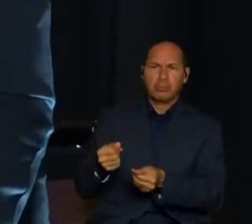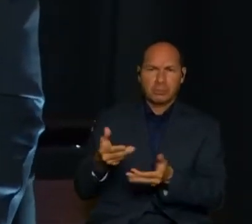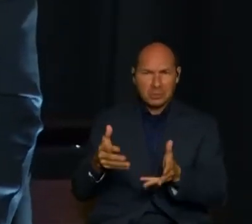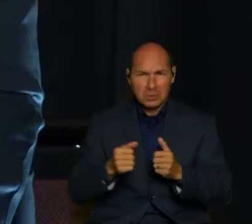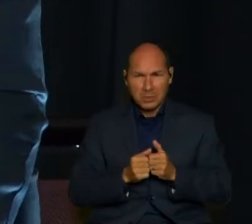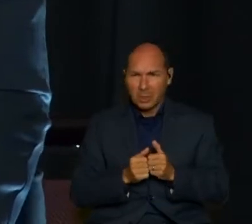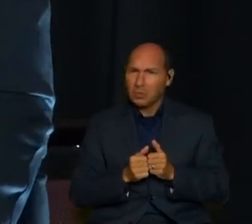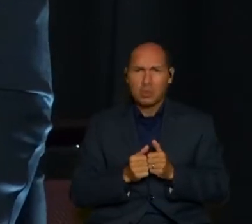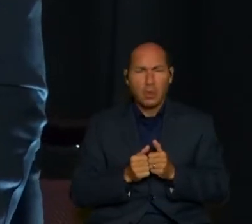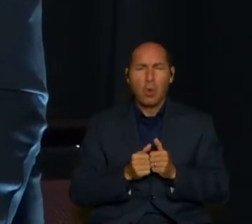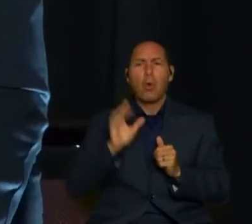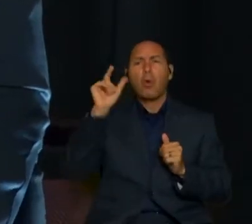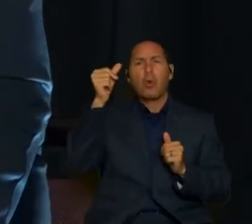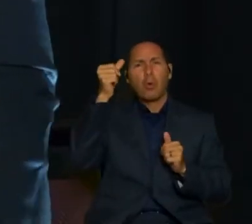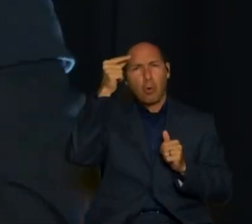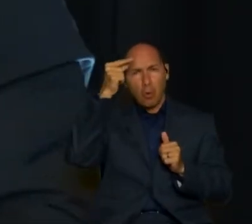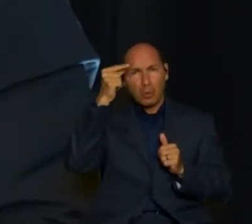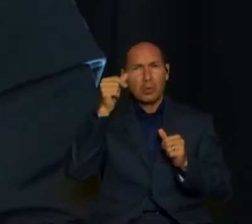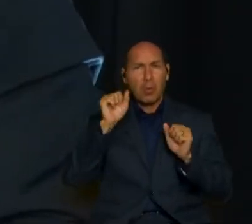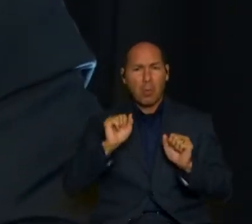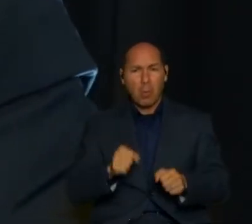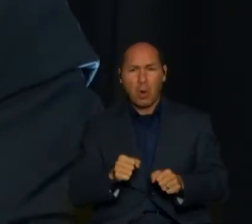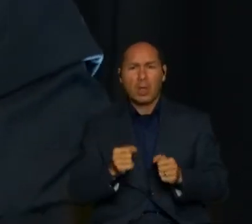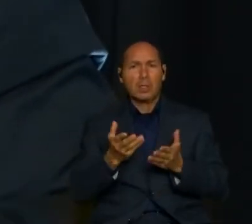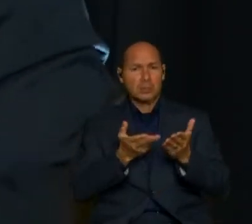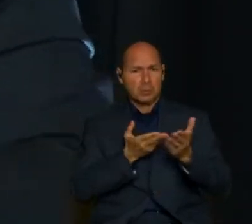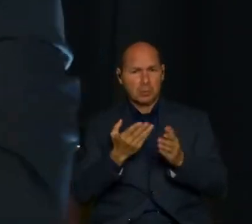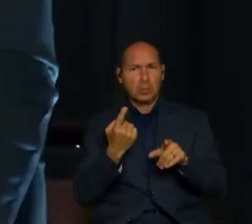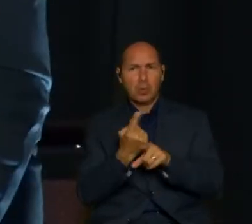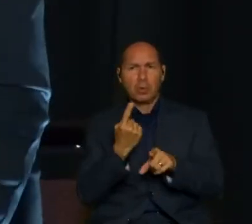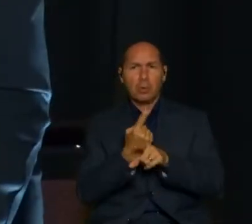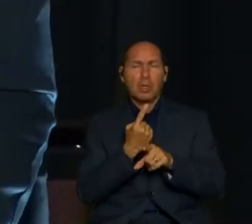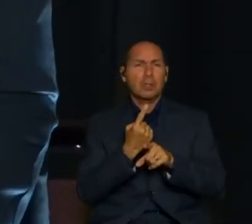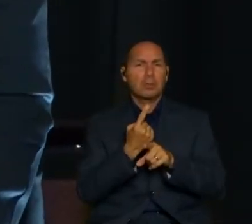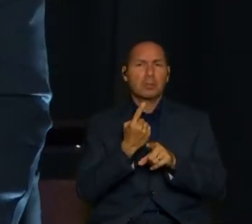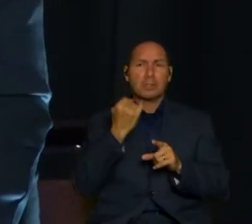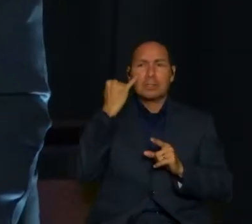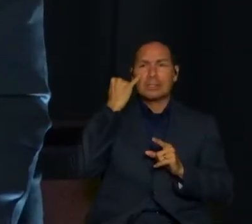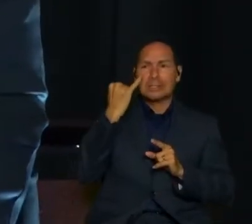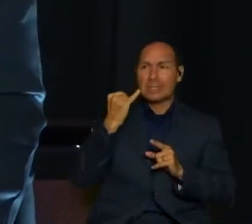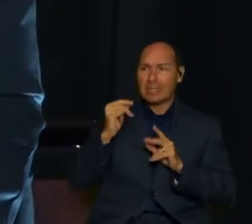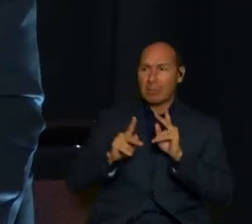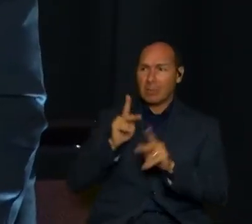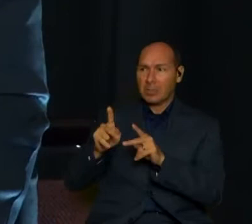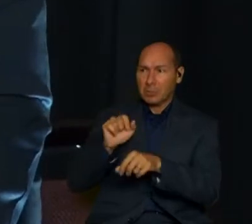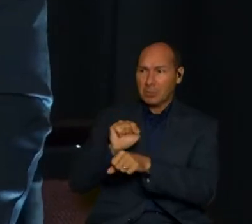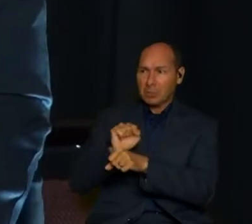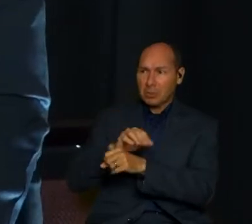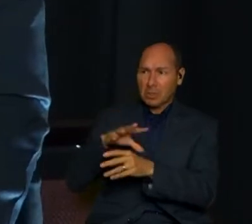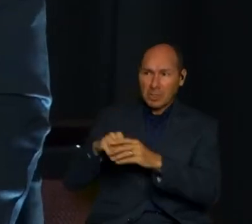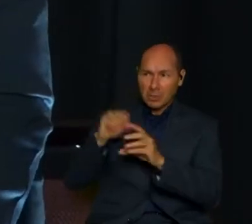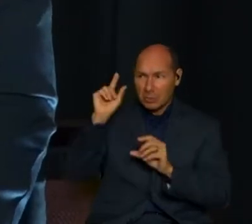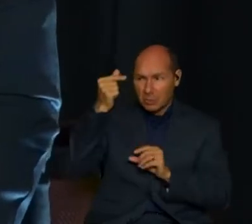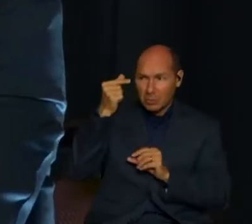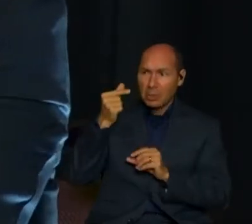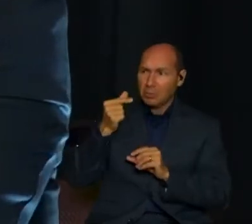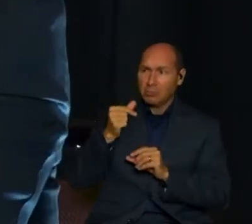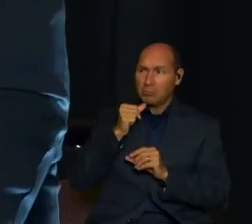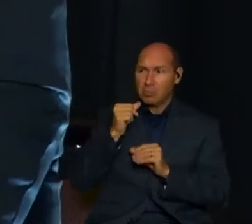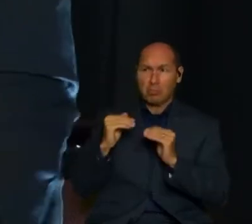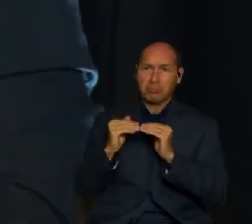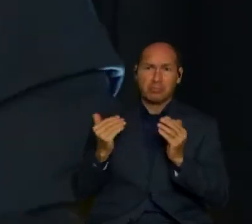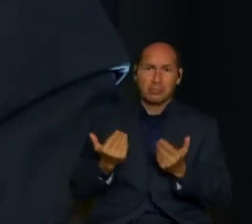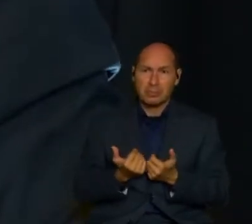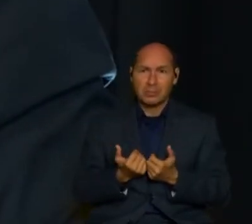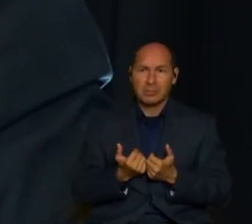be expected to provide efficient services if the salaries of our public employees are not competitive. As I have